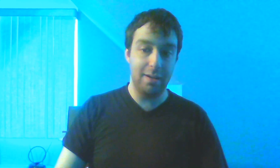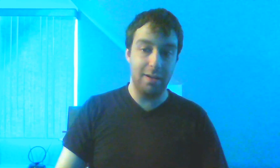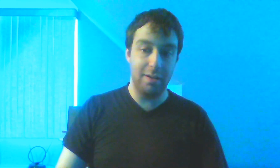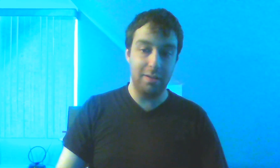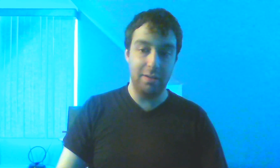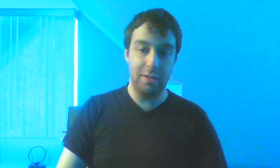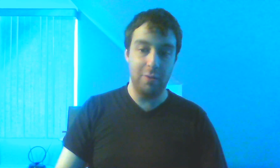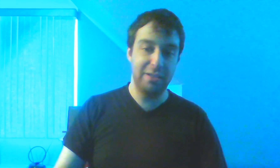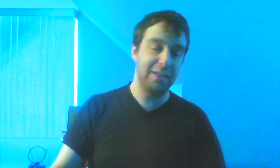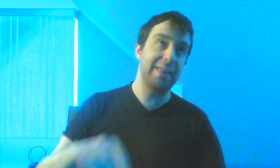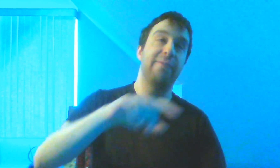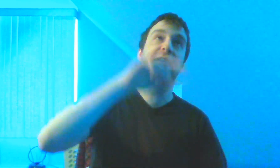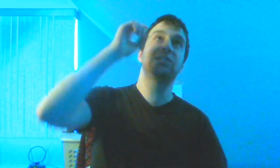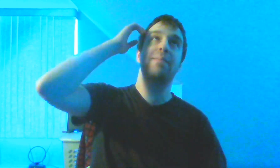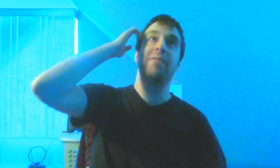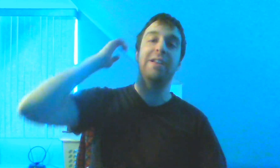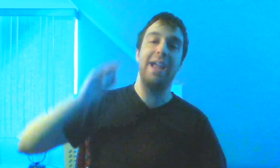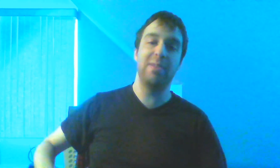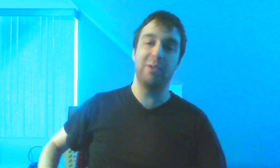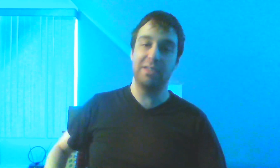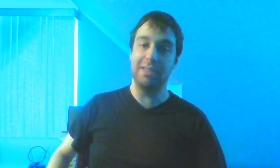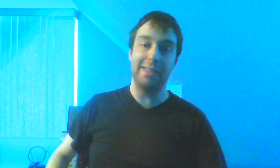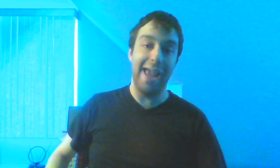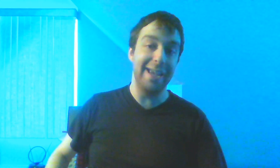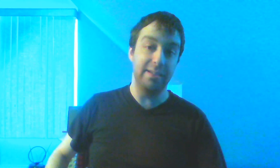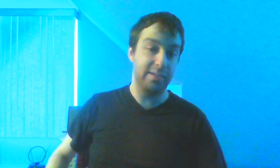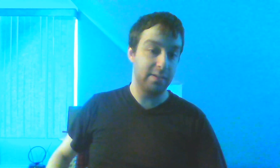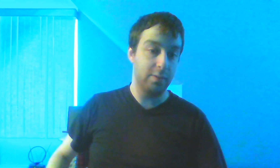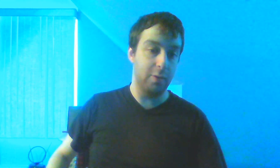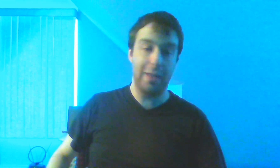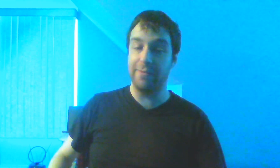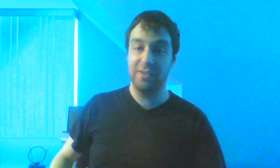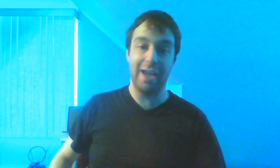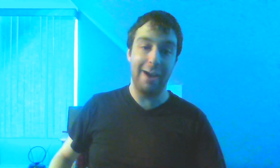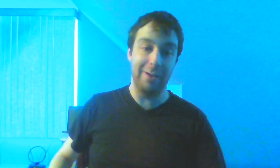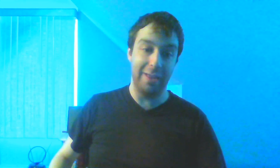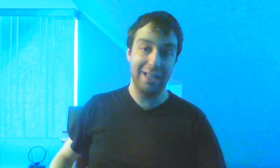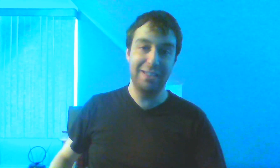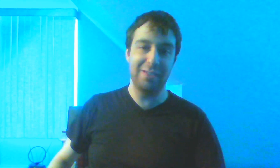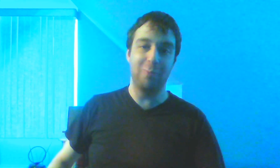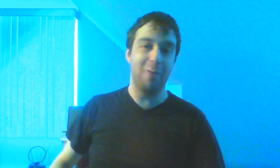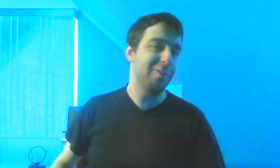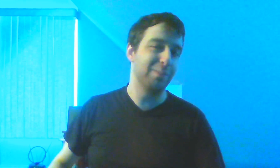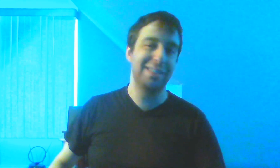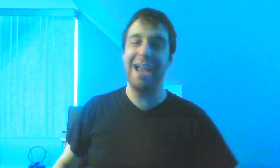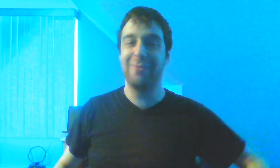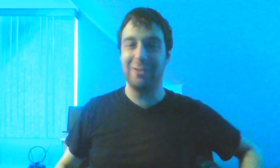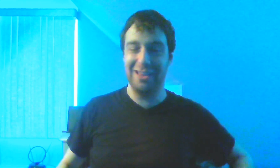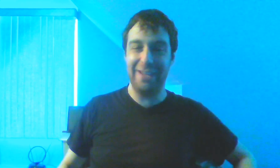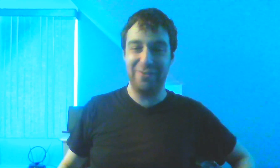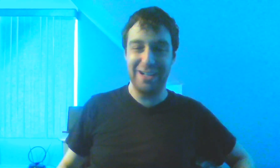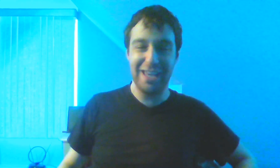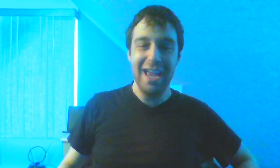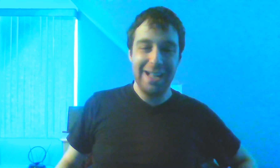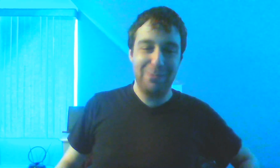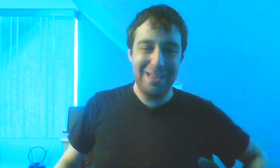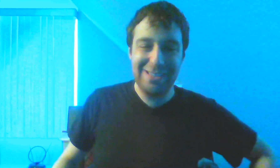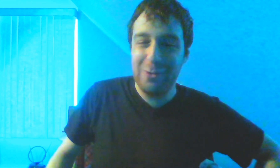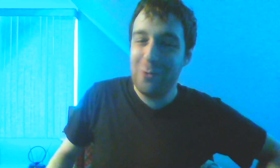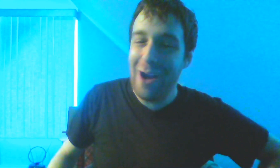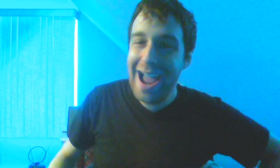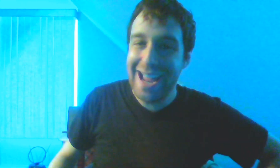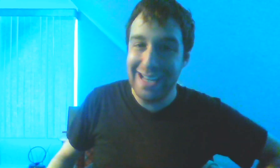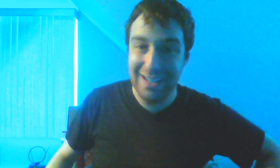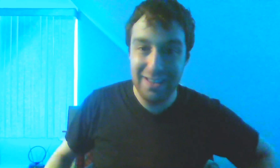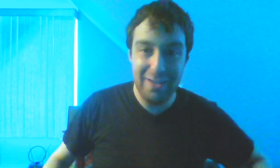that, this is like the first time I've heard an ambulance in days. Like a siren. Like, this is a welcome sigh of relief because it's been